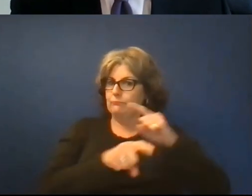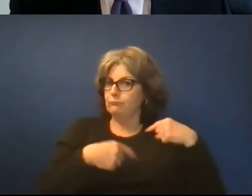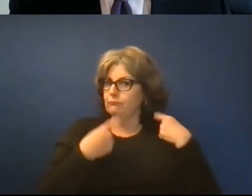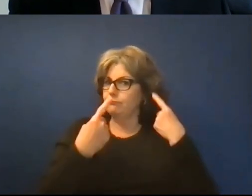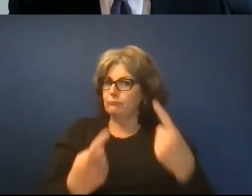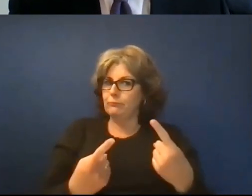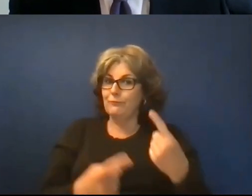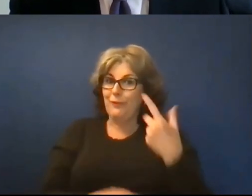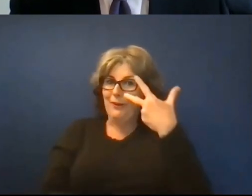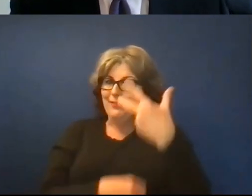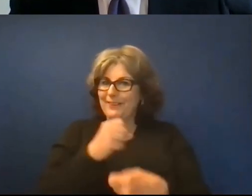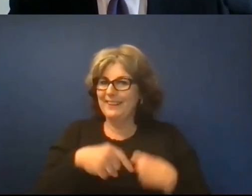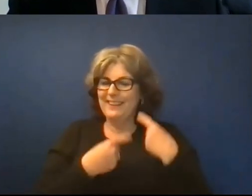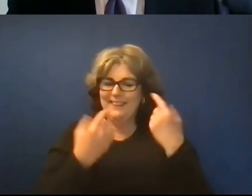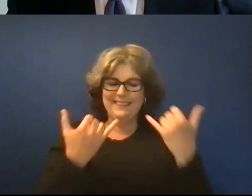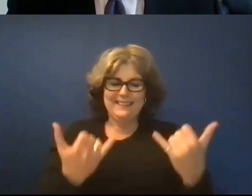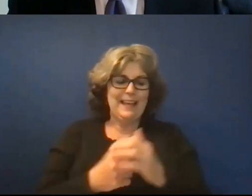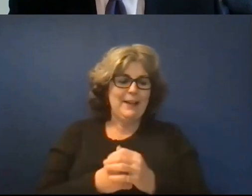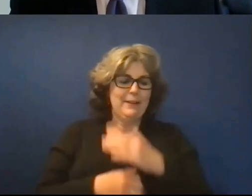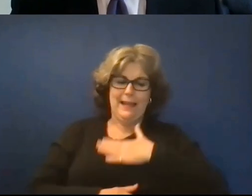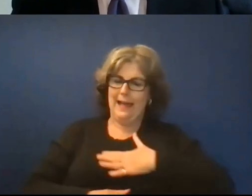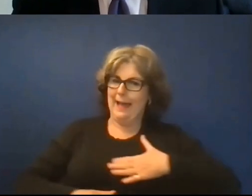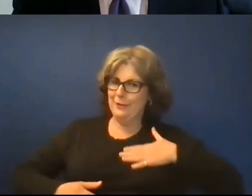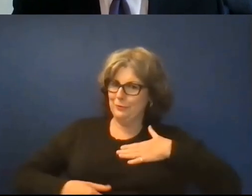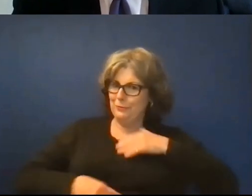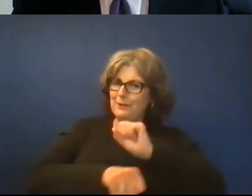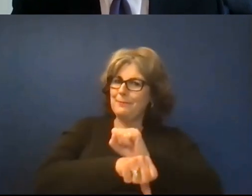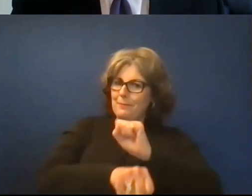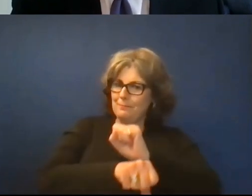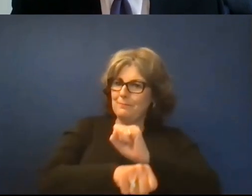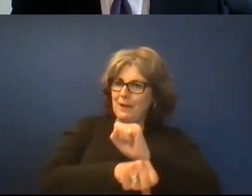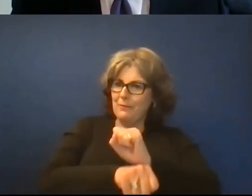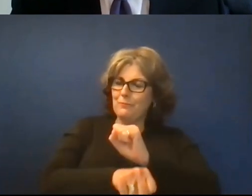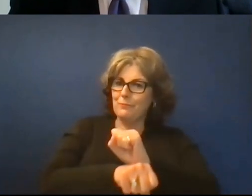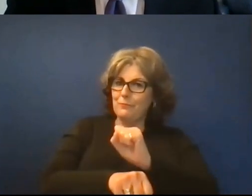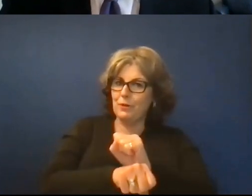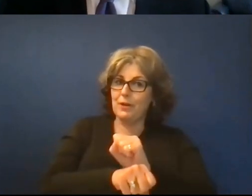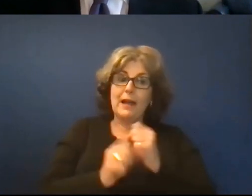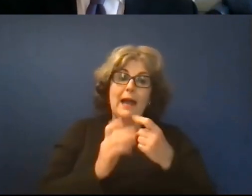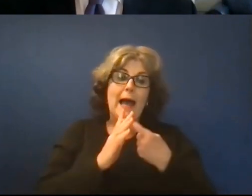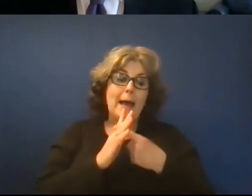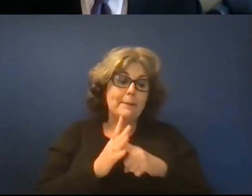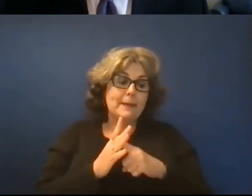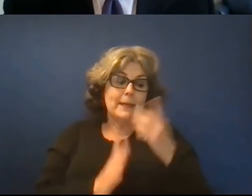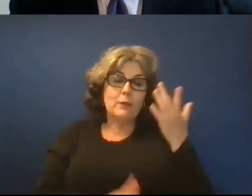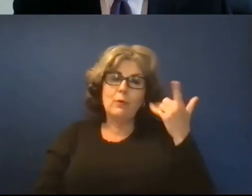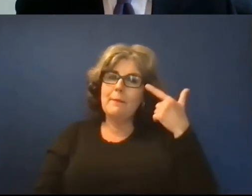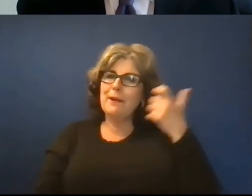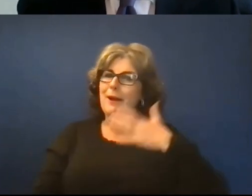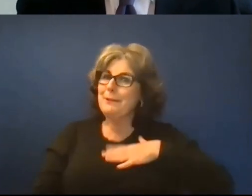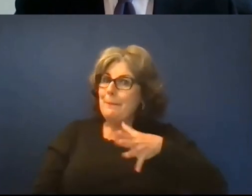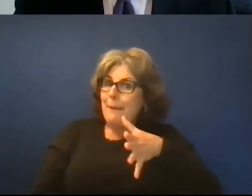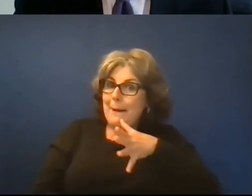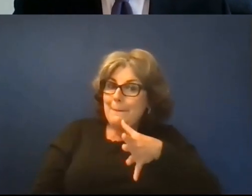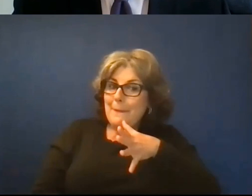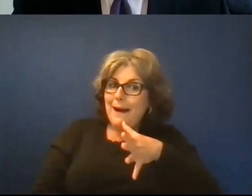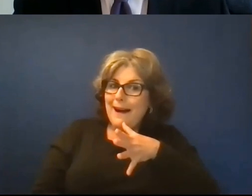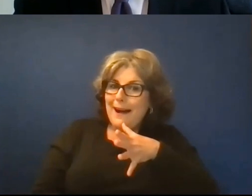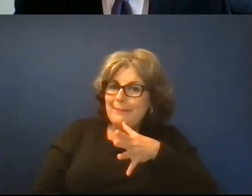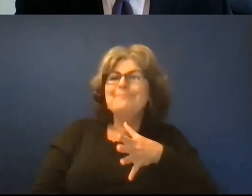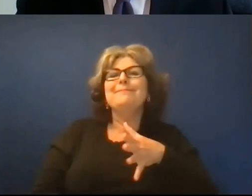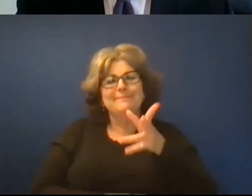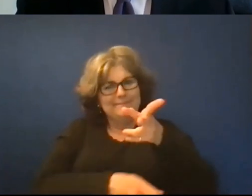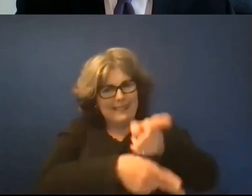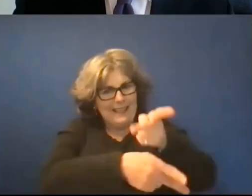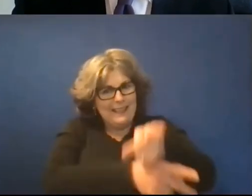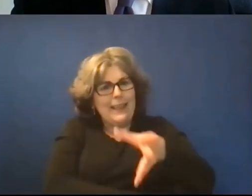for 3 years. I enjoy what I do, and I started basically because of my mom, taking care of